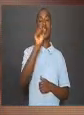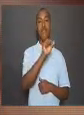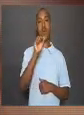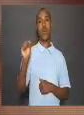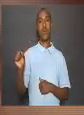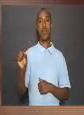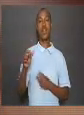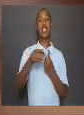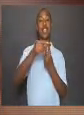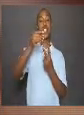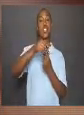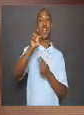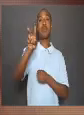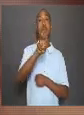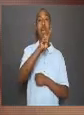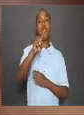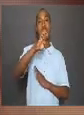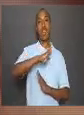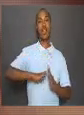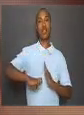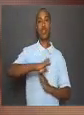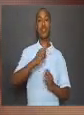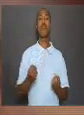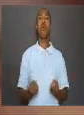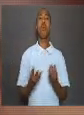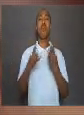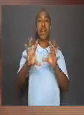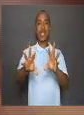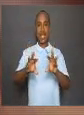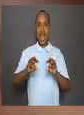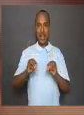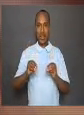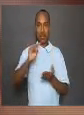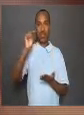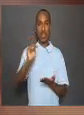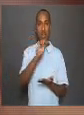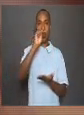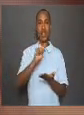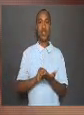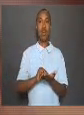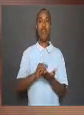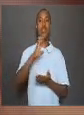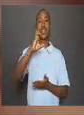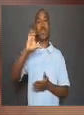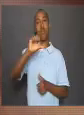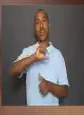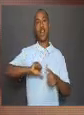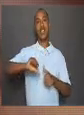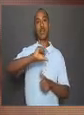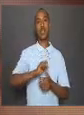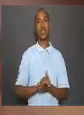Therefore, the shared pair of electrons is more attracted to the nucleus of the chlorine